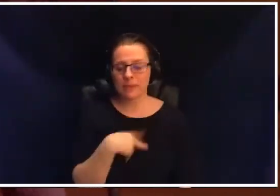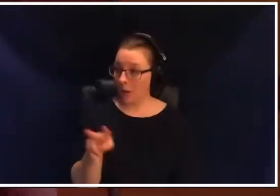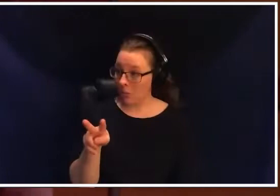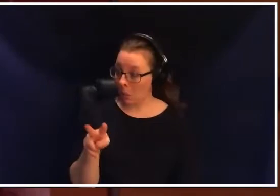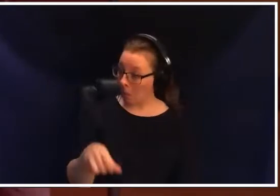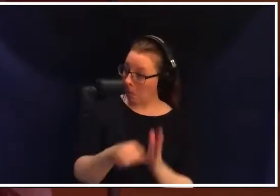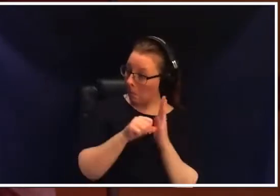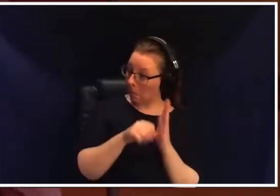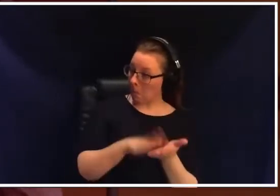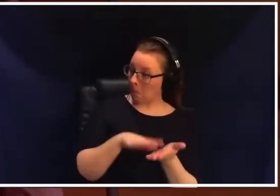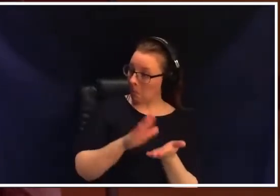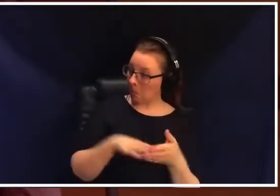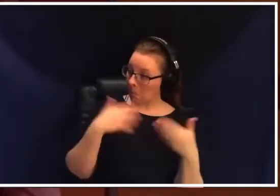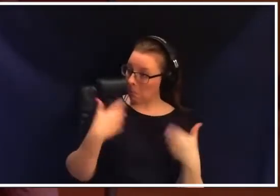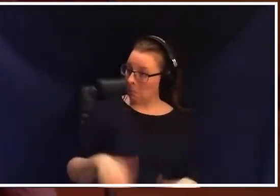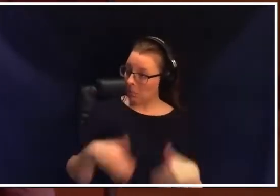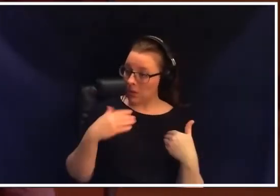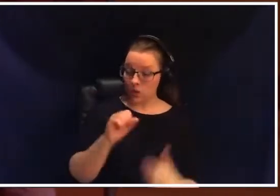precocious.